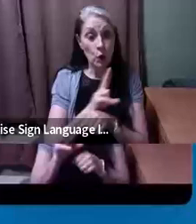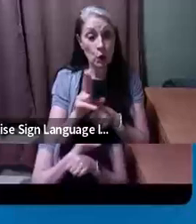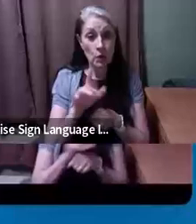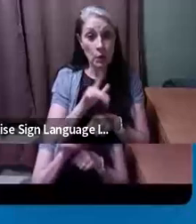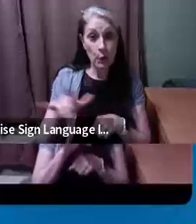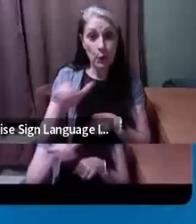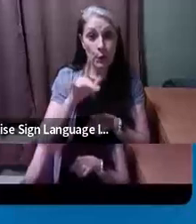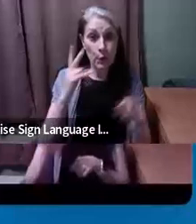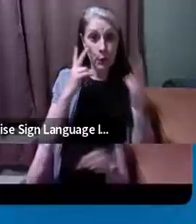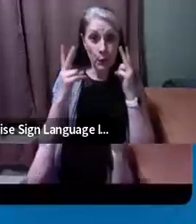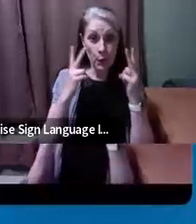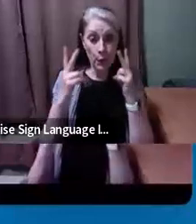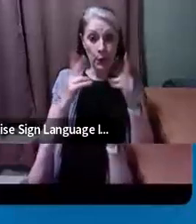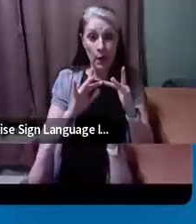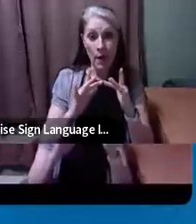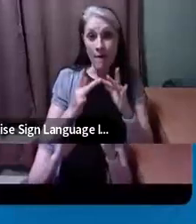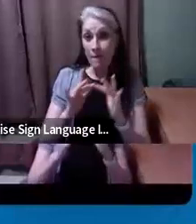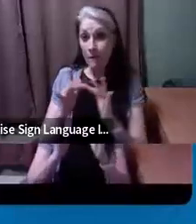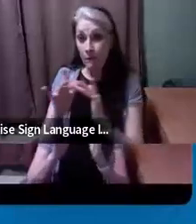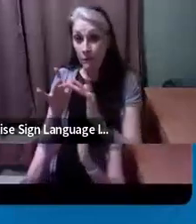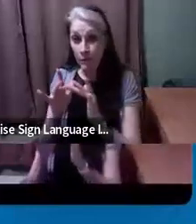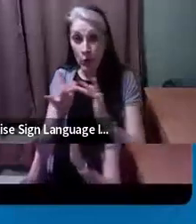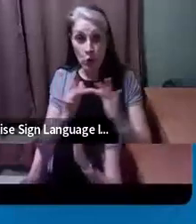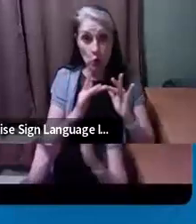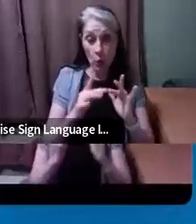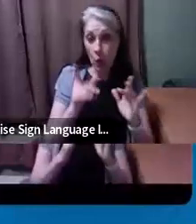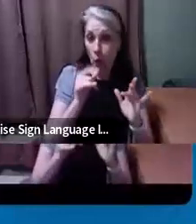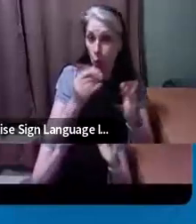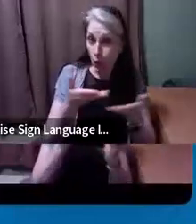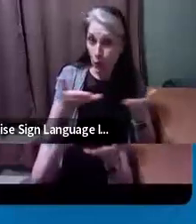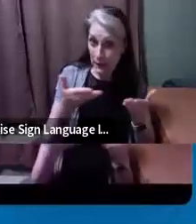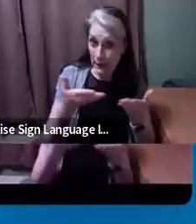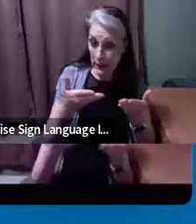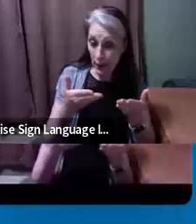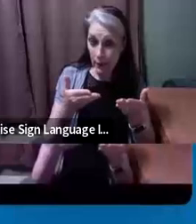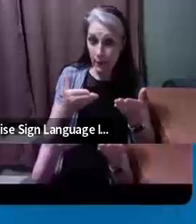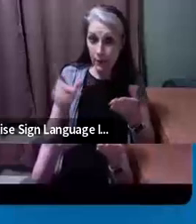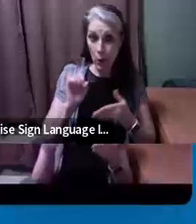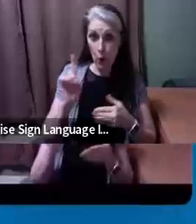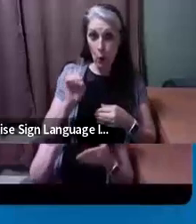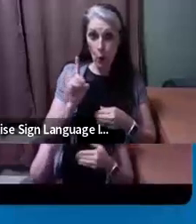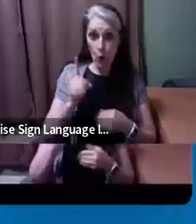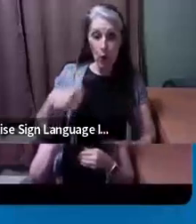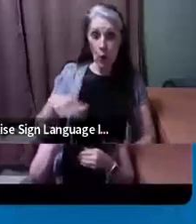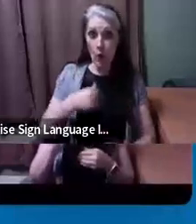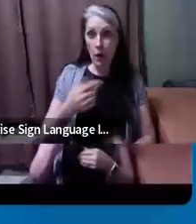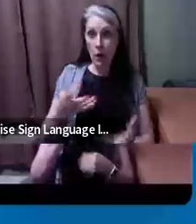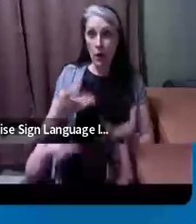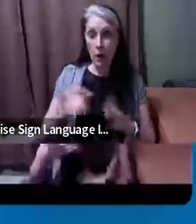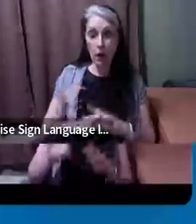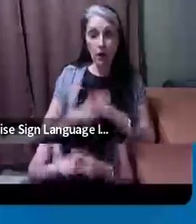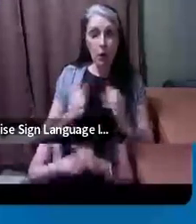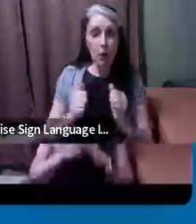virtual to share, who's in the space. So where we are, I wanted to start